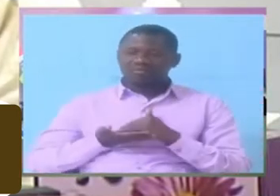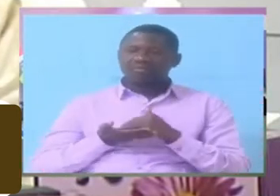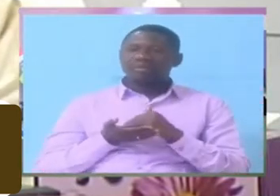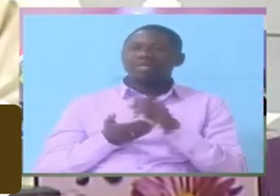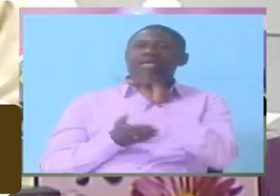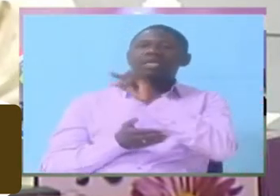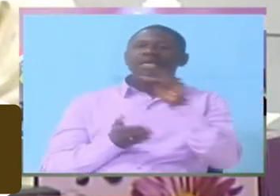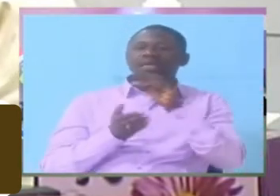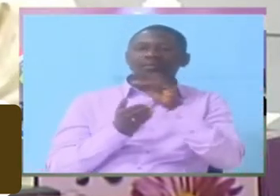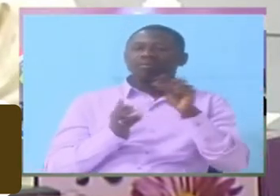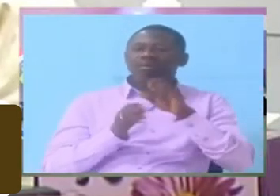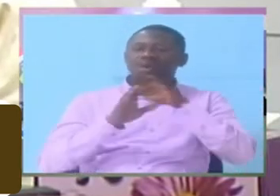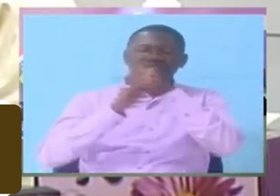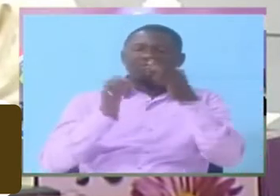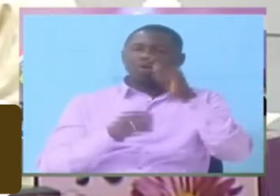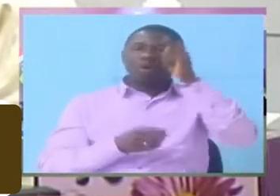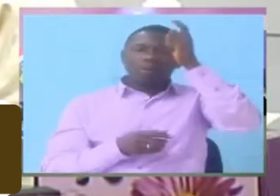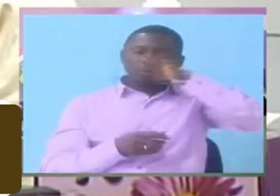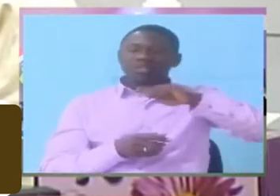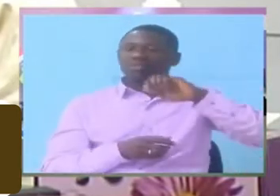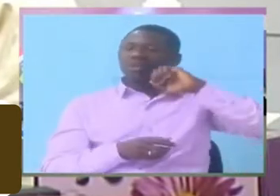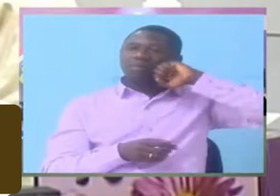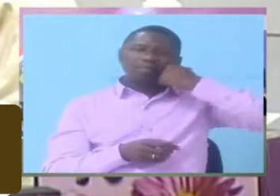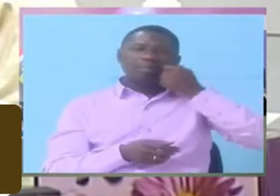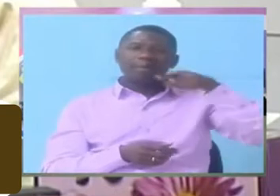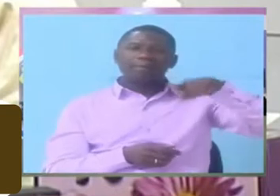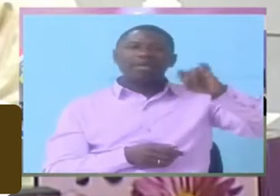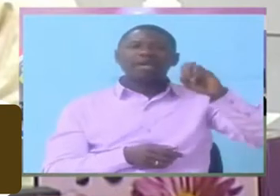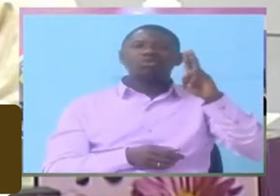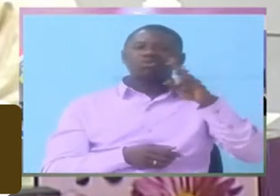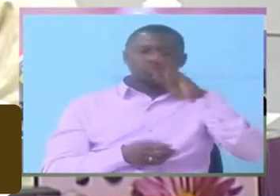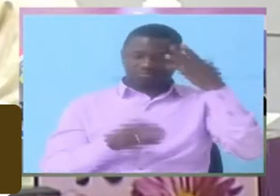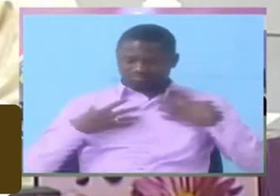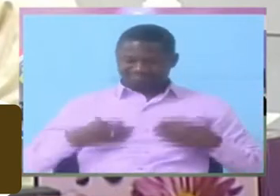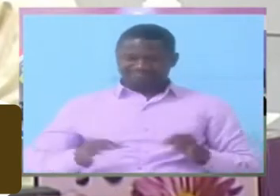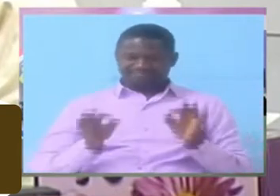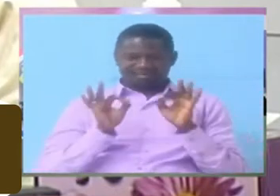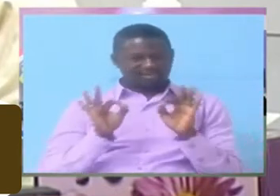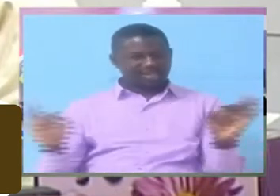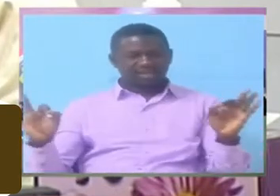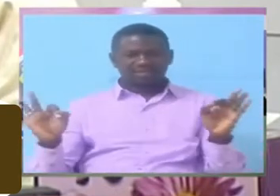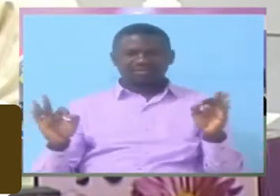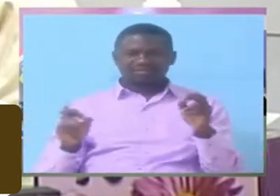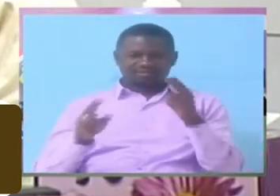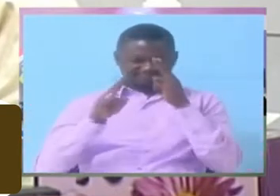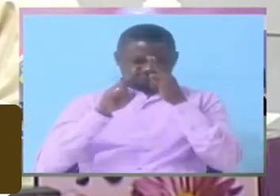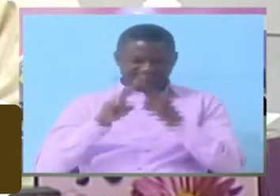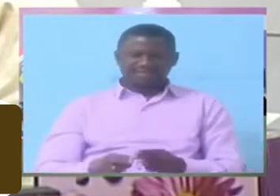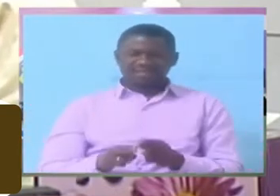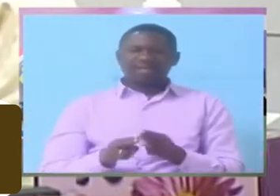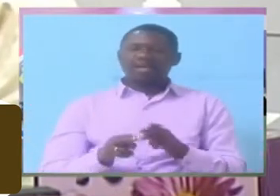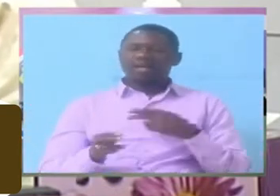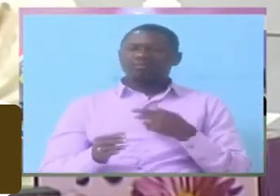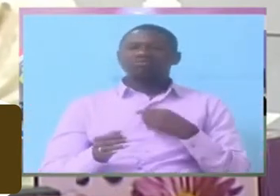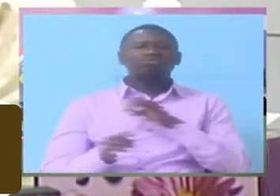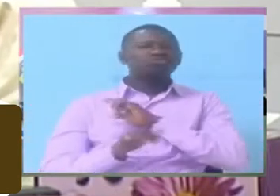decent. Rai tolu din na du kulalu officeru meni alon ko ketammo senungul timo tilindingulu. And I completely drug free.